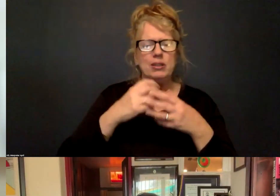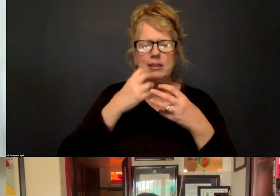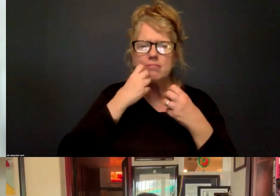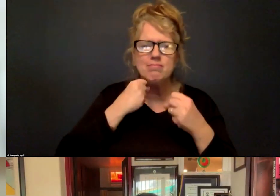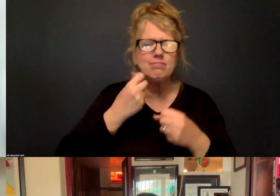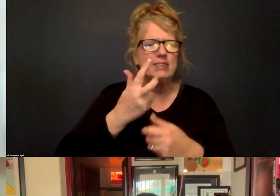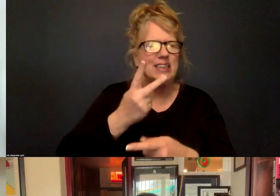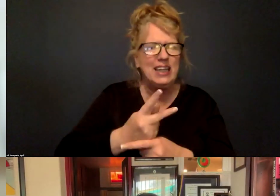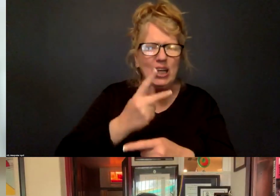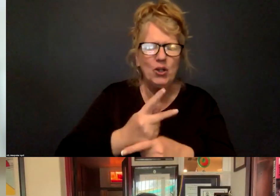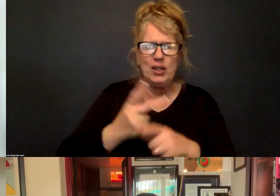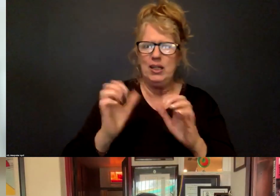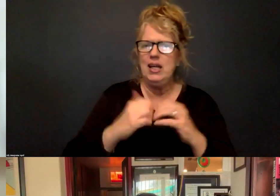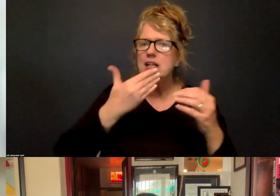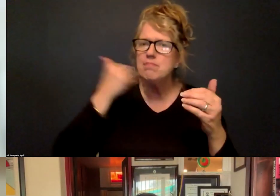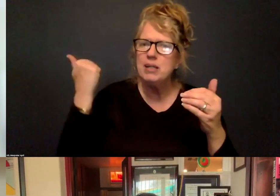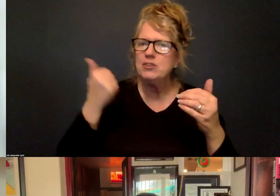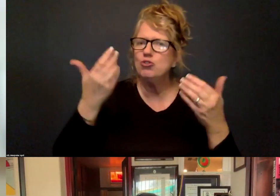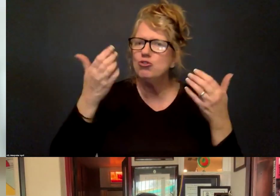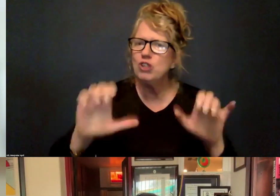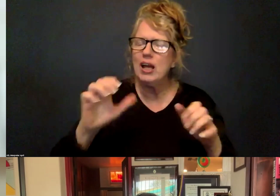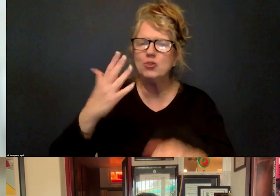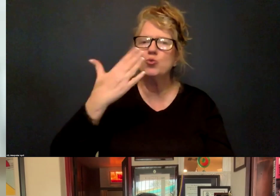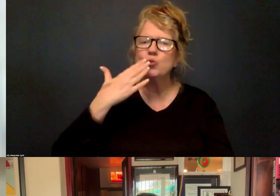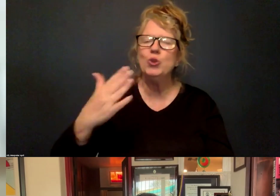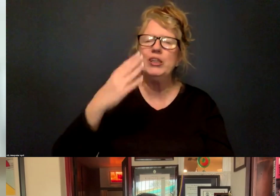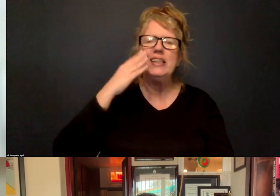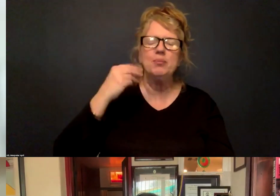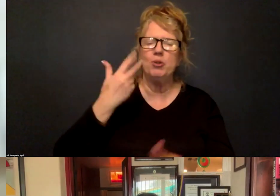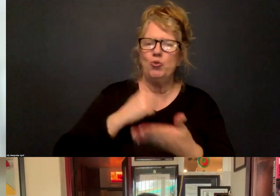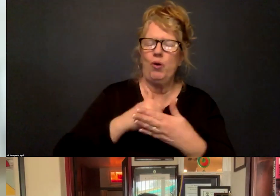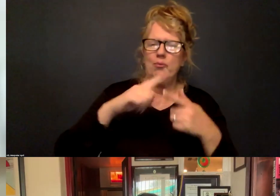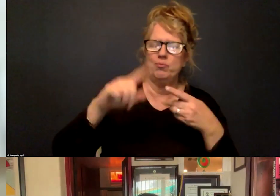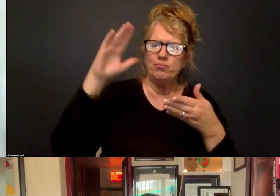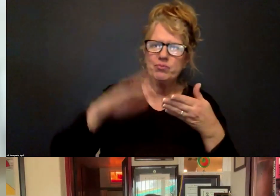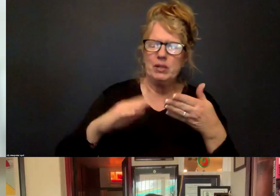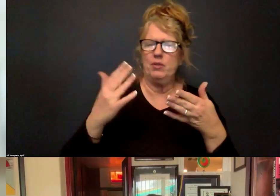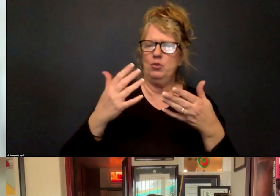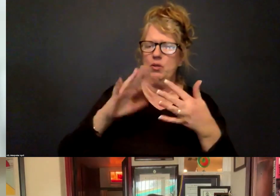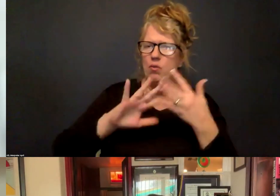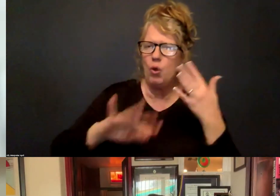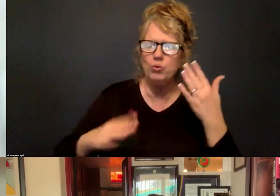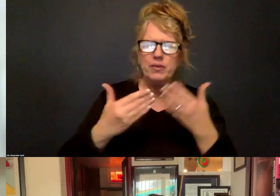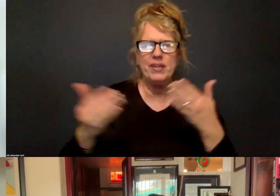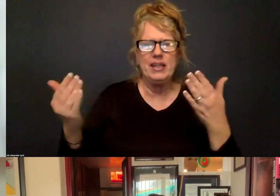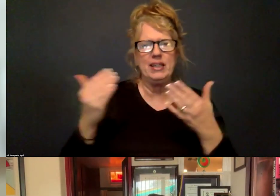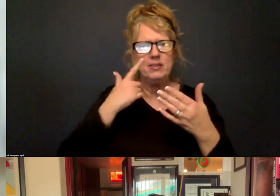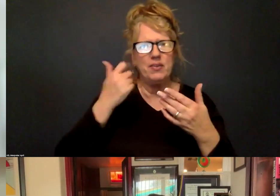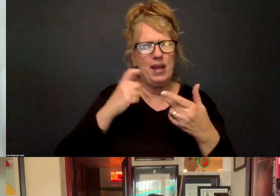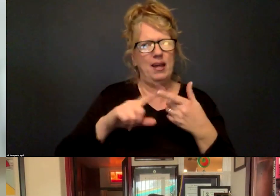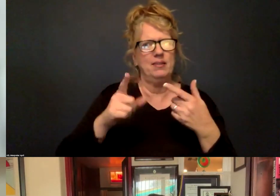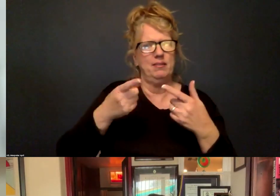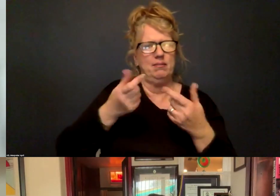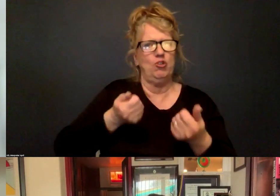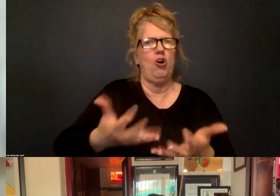can have best chances of having a good experience, decreasing the safety things that were going on that led to the involuntary commitment and move on.